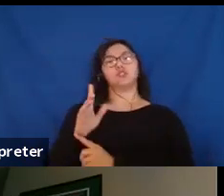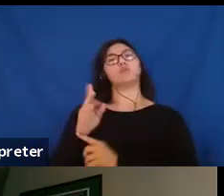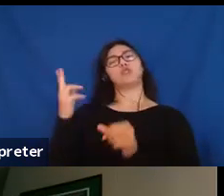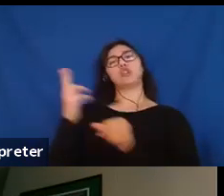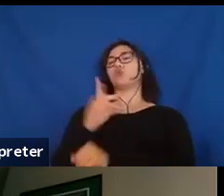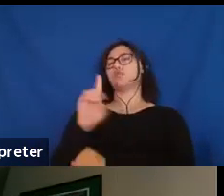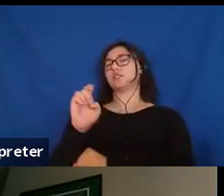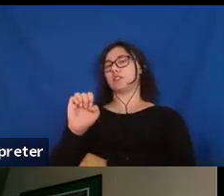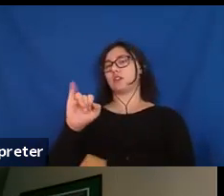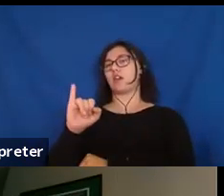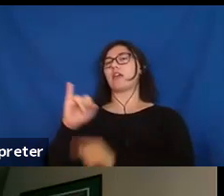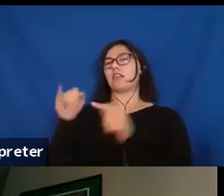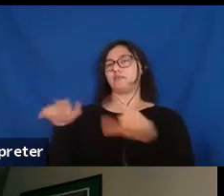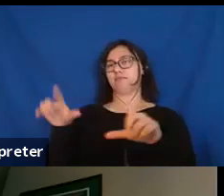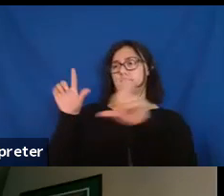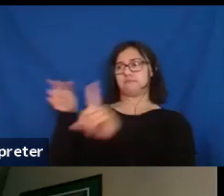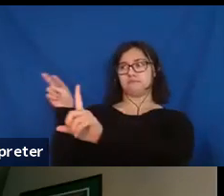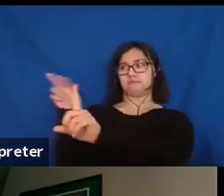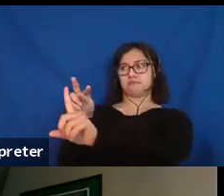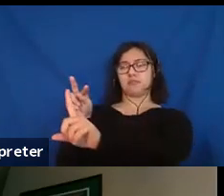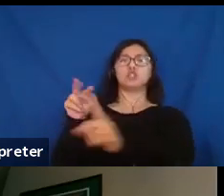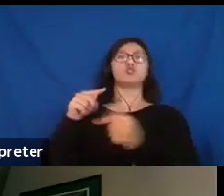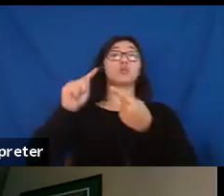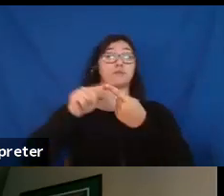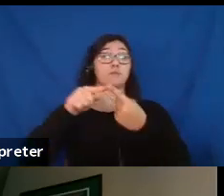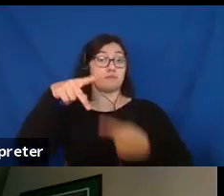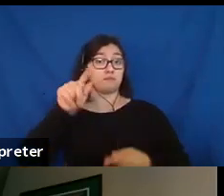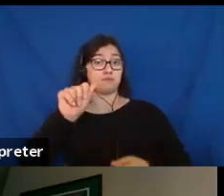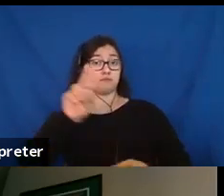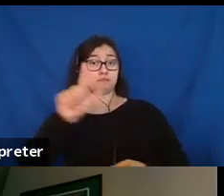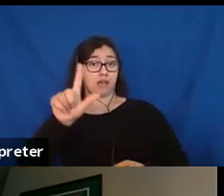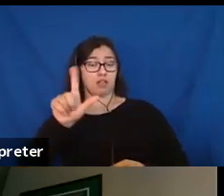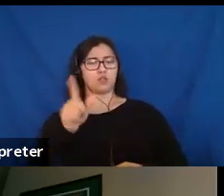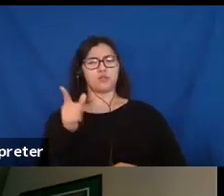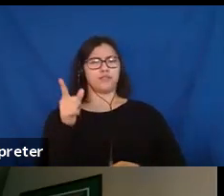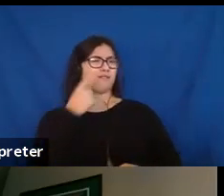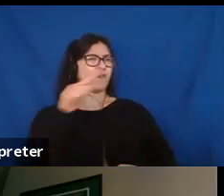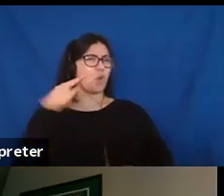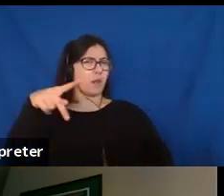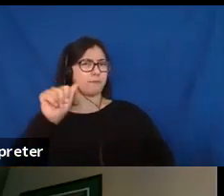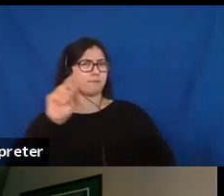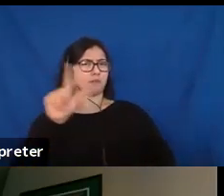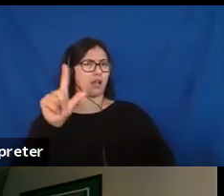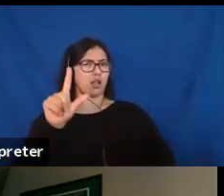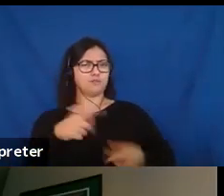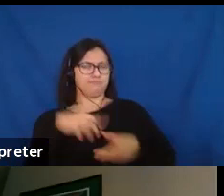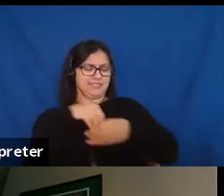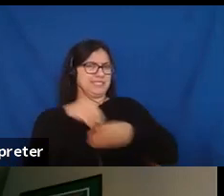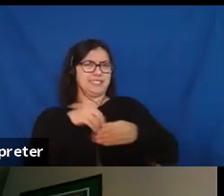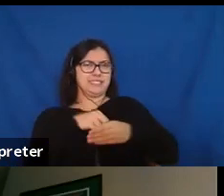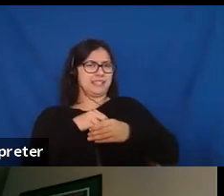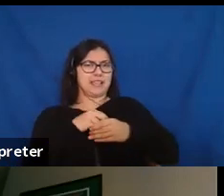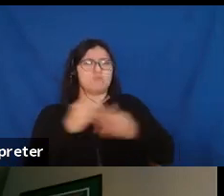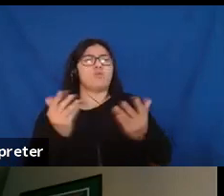right? So let's talk about first Paul. Anybody want to give a guess of what's going on for Paul here?